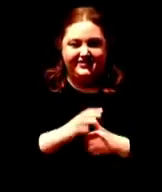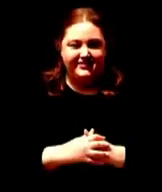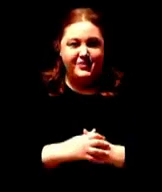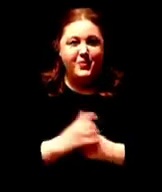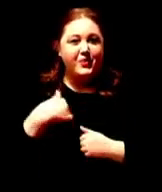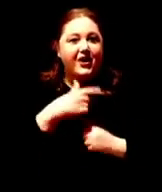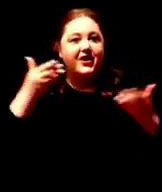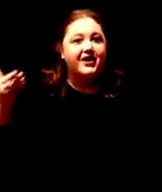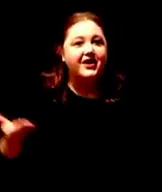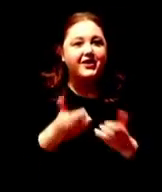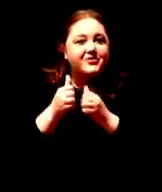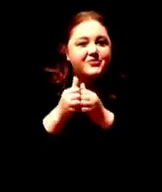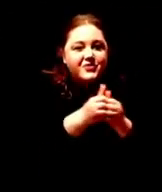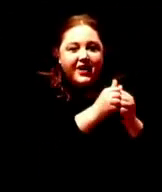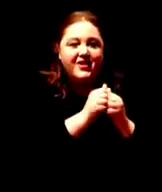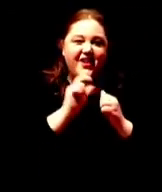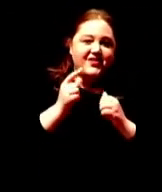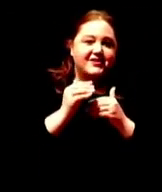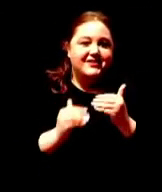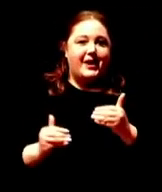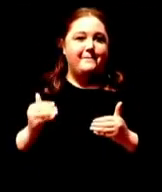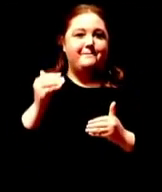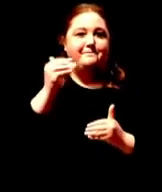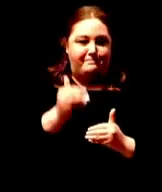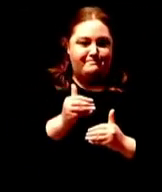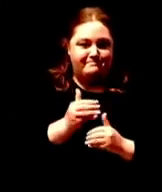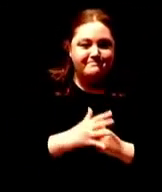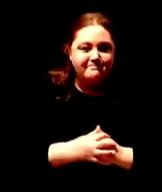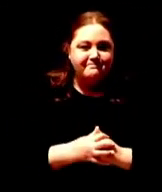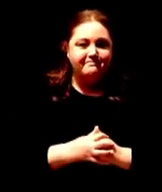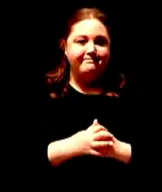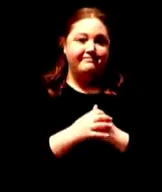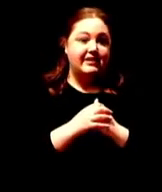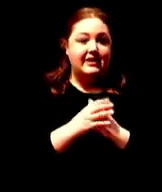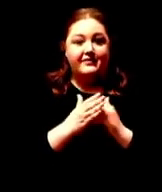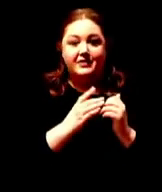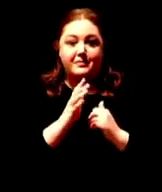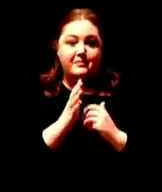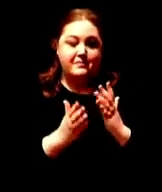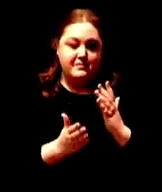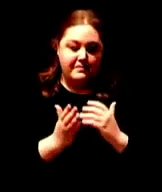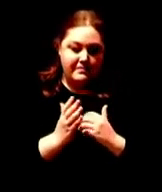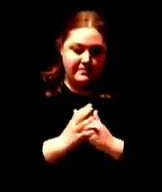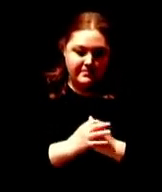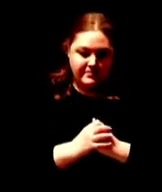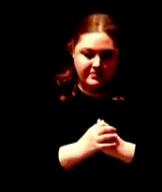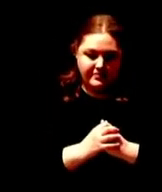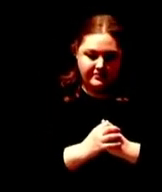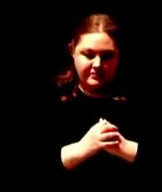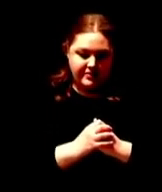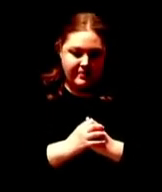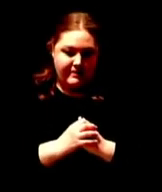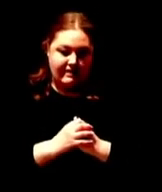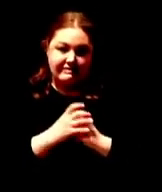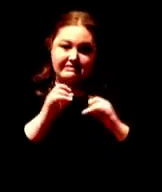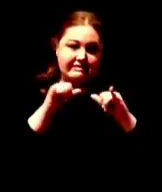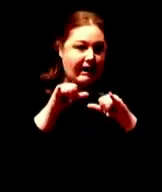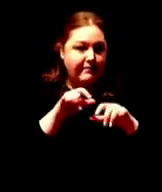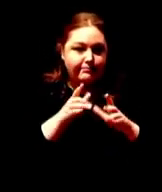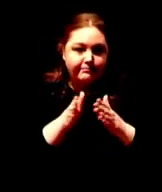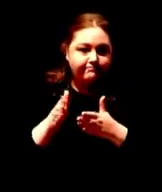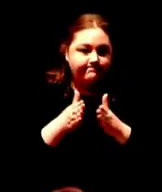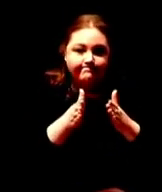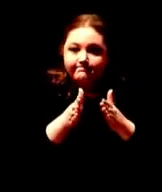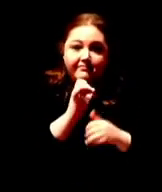here together, taking the first step, even if this means that we might not end up on the same adventure. But that's